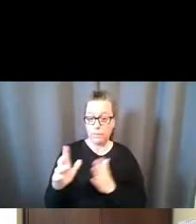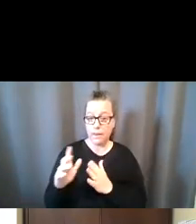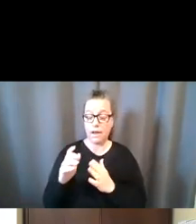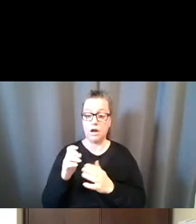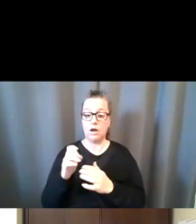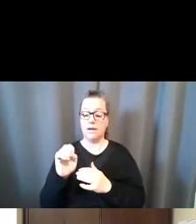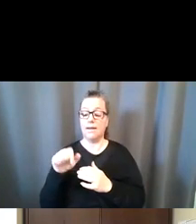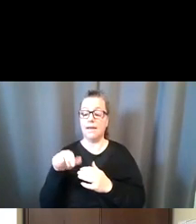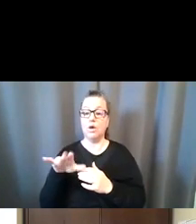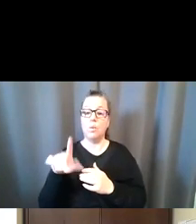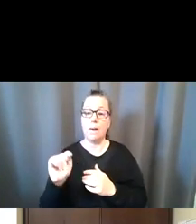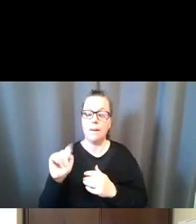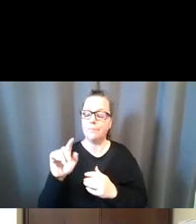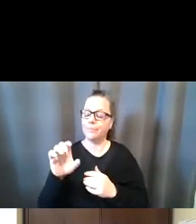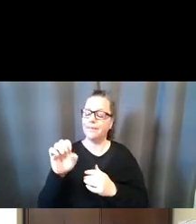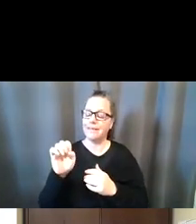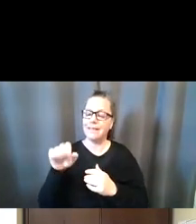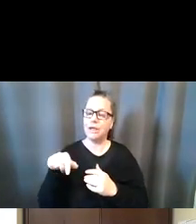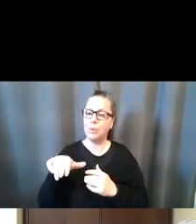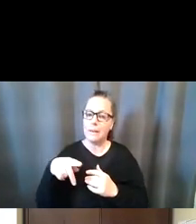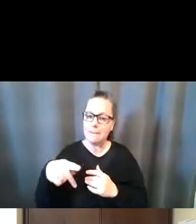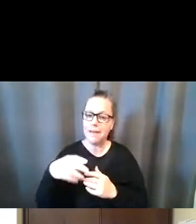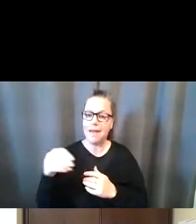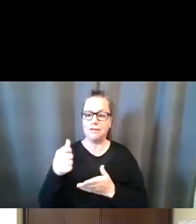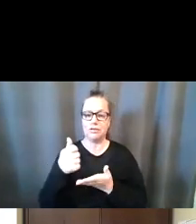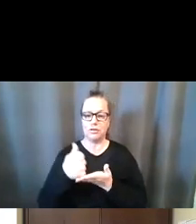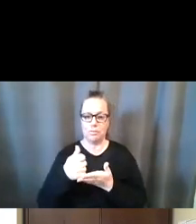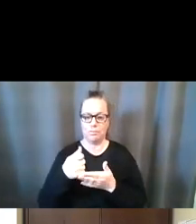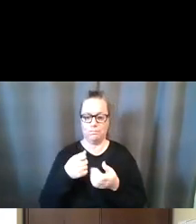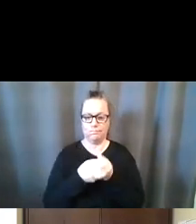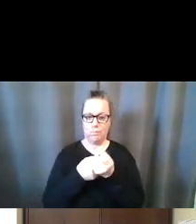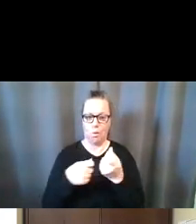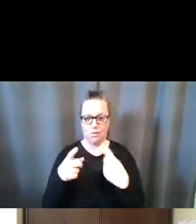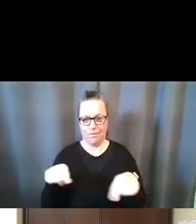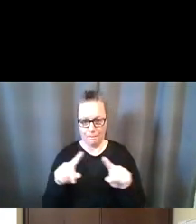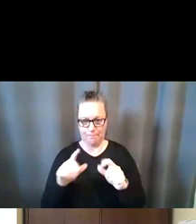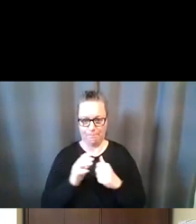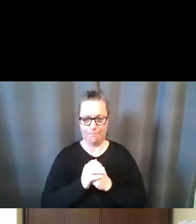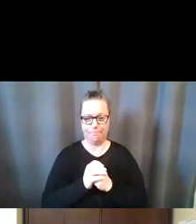and support them to bring the change to life in how they do their jobs.